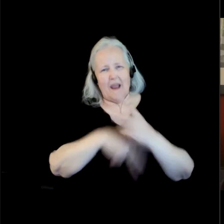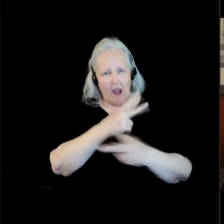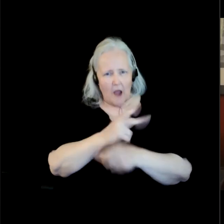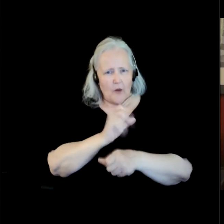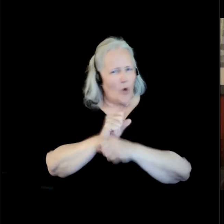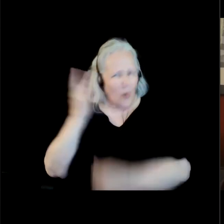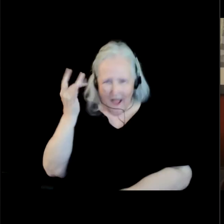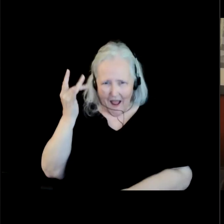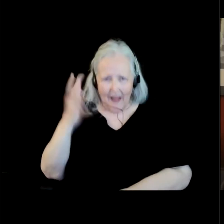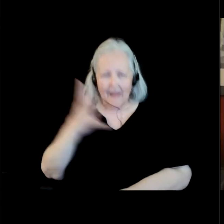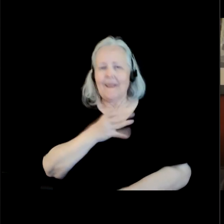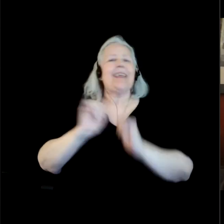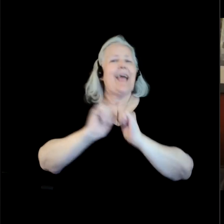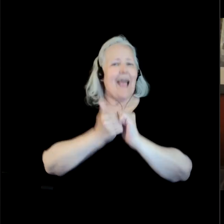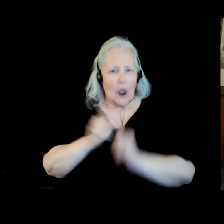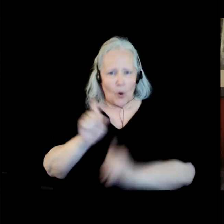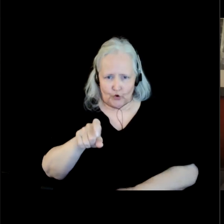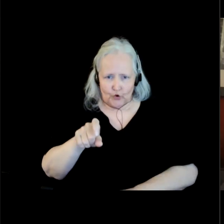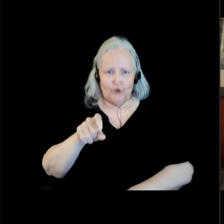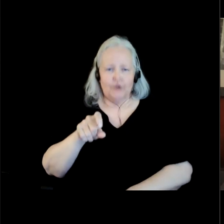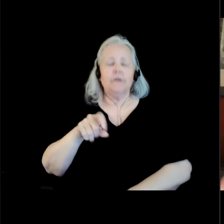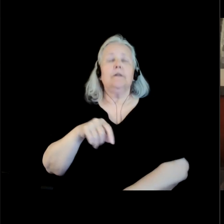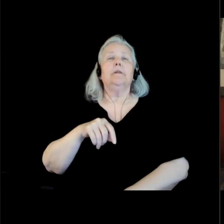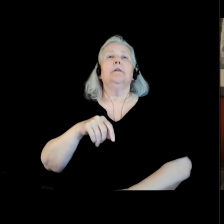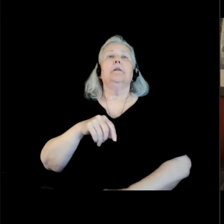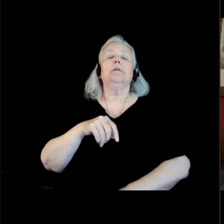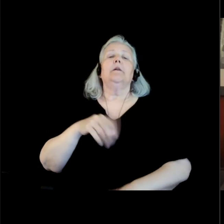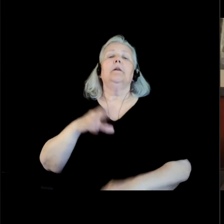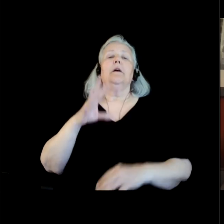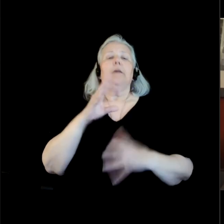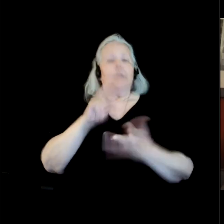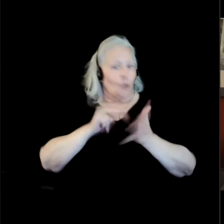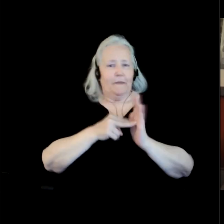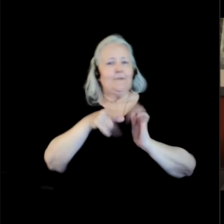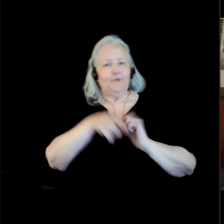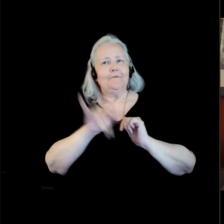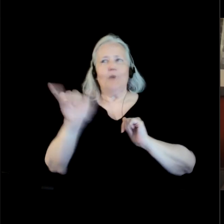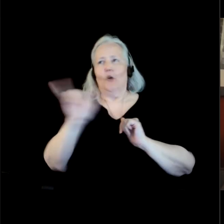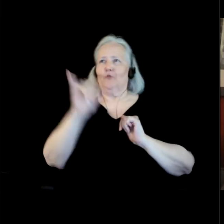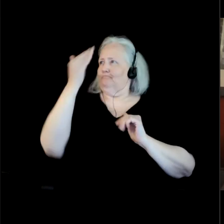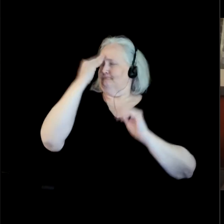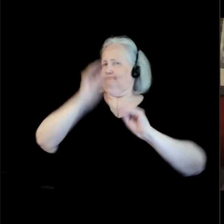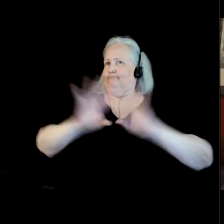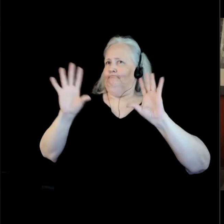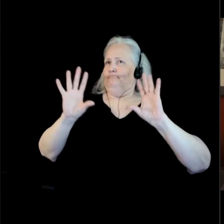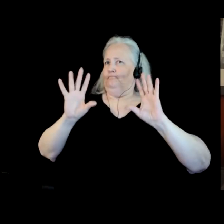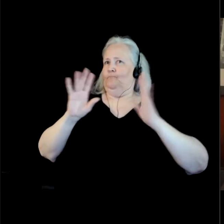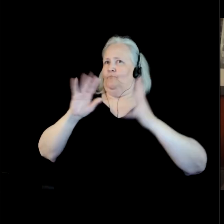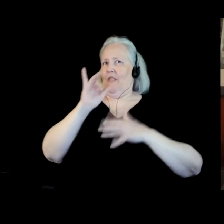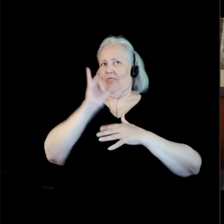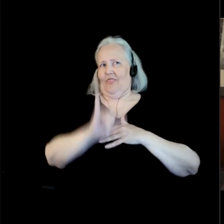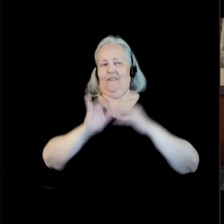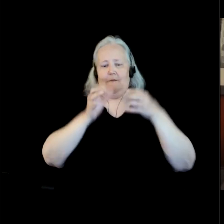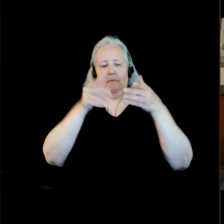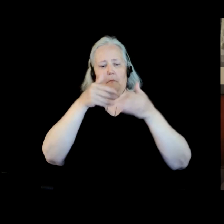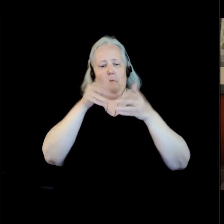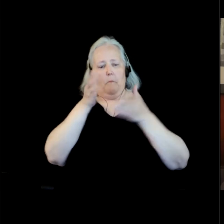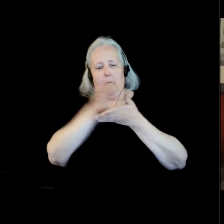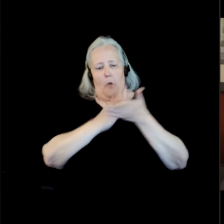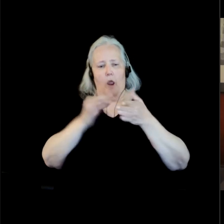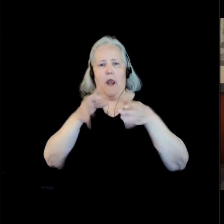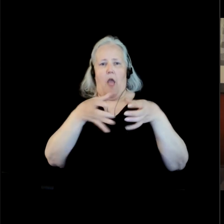work should be done. And therefore also somebody who has a clear vision for how this section of Language should work. Colleen,